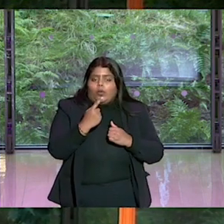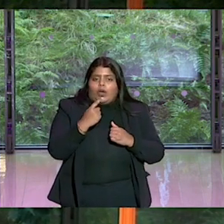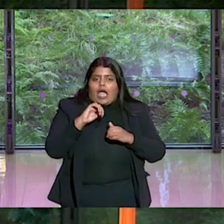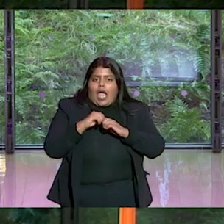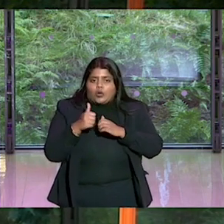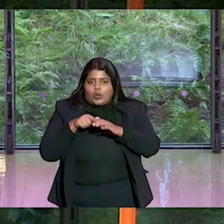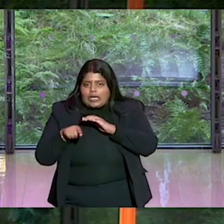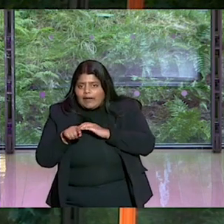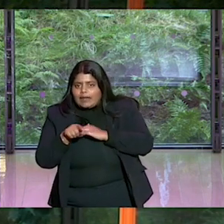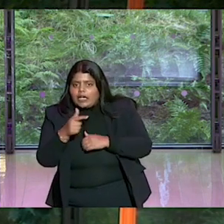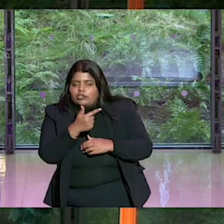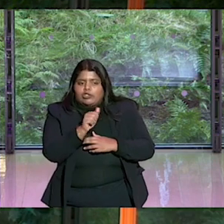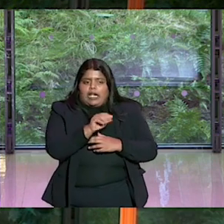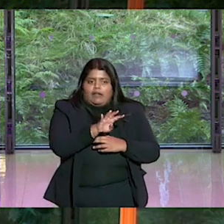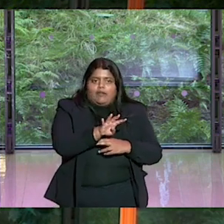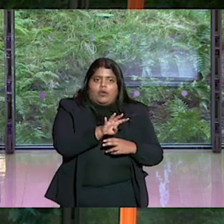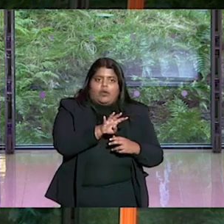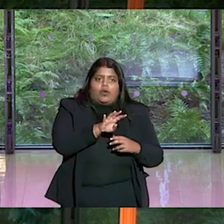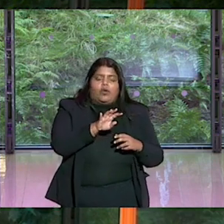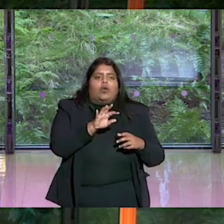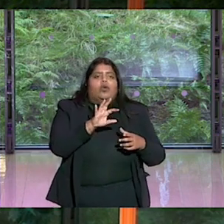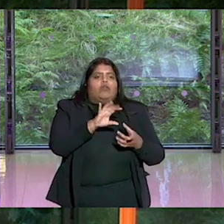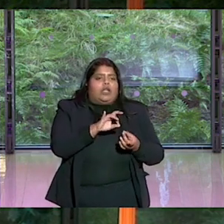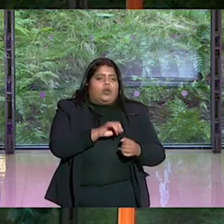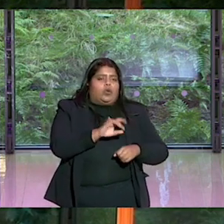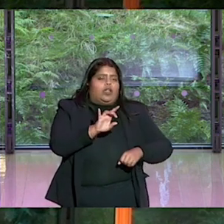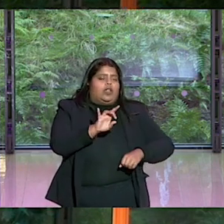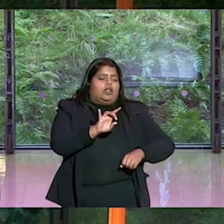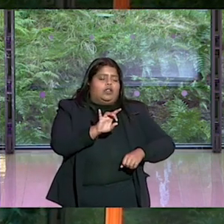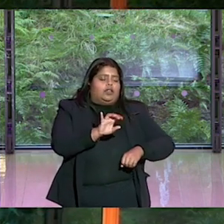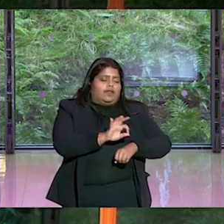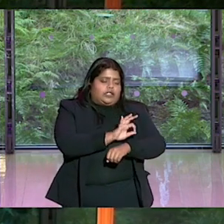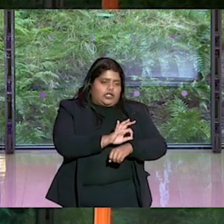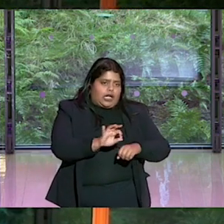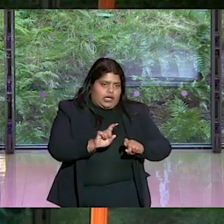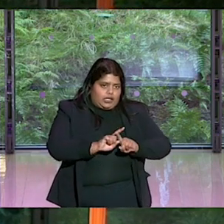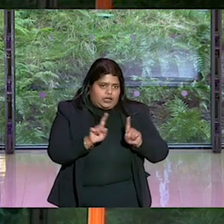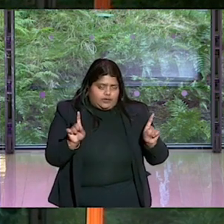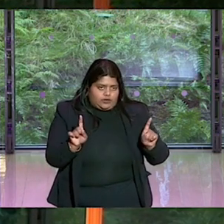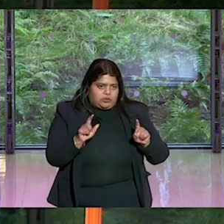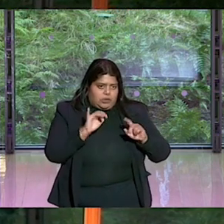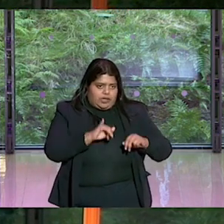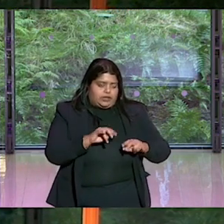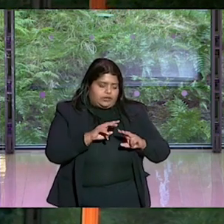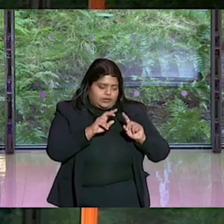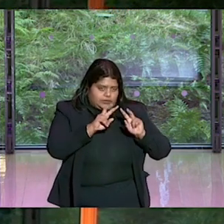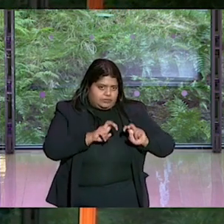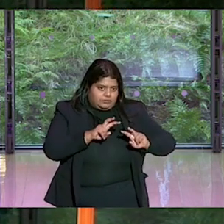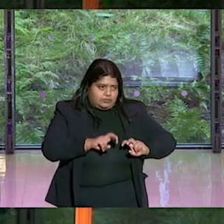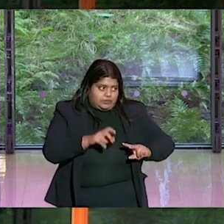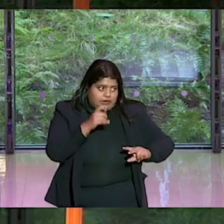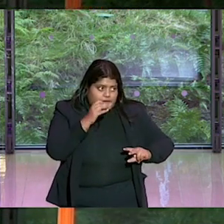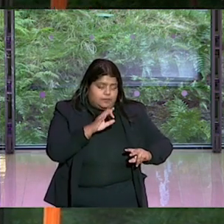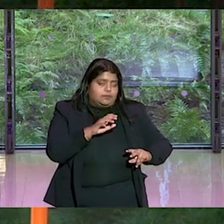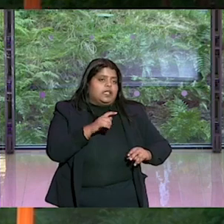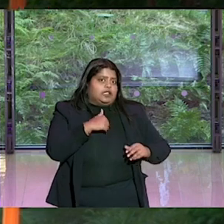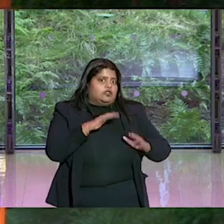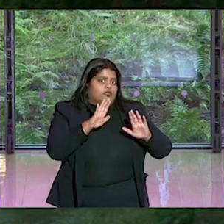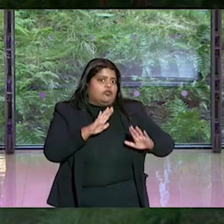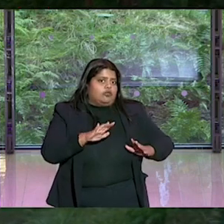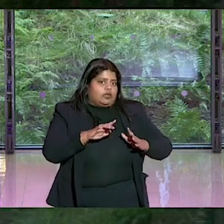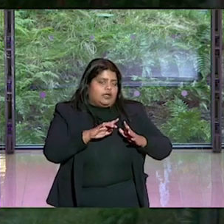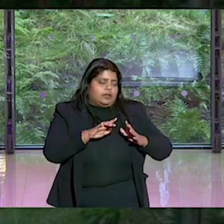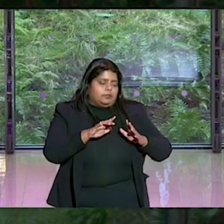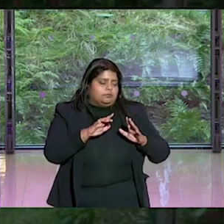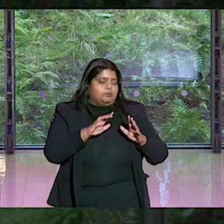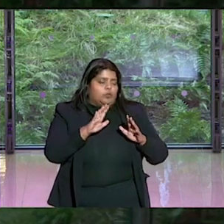goes through some of the key functionality differences. So if you're getting into the weeds, that is a great place to start as well.